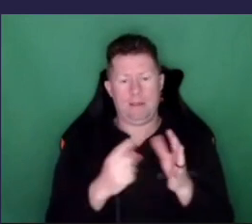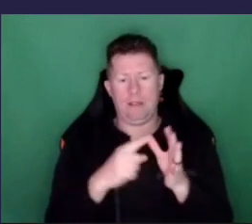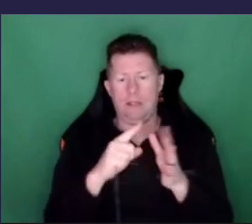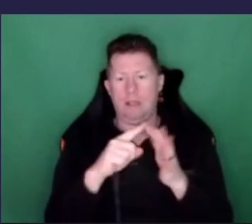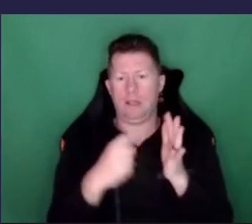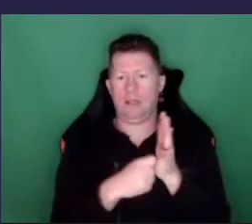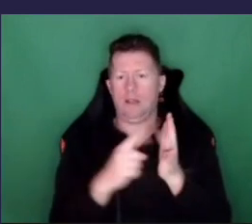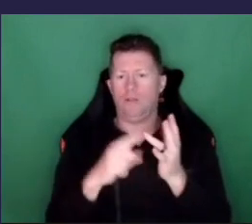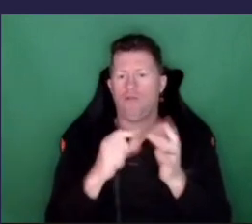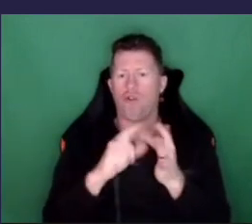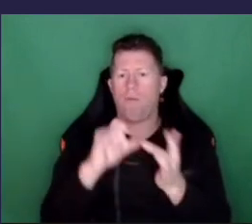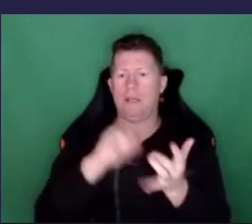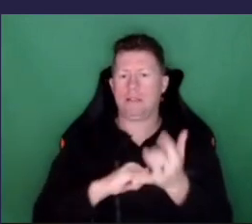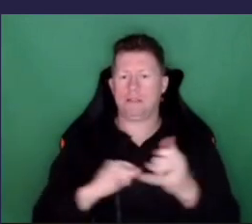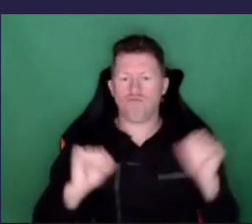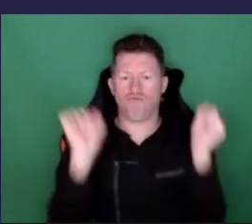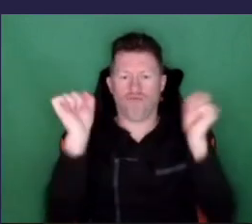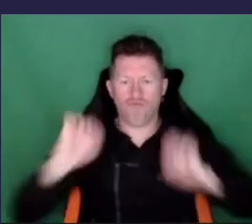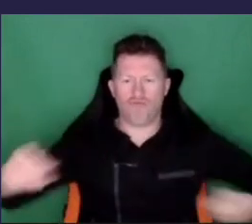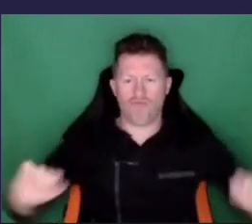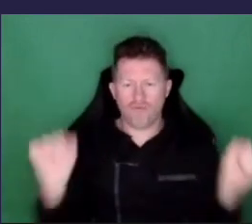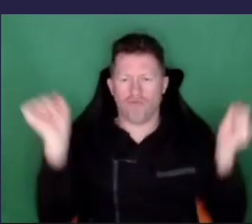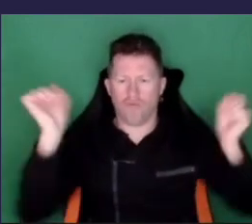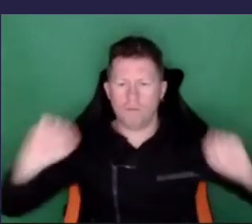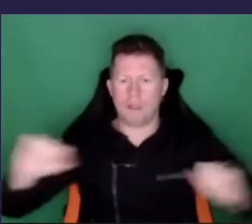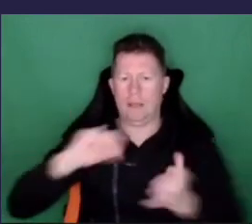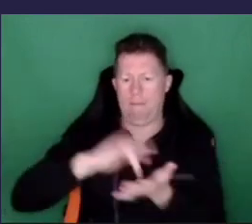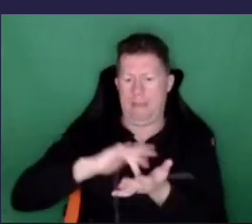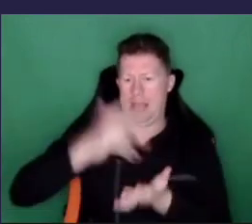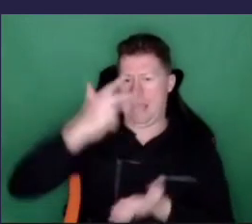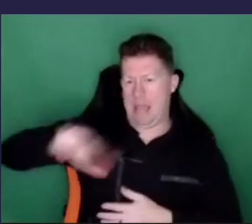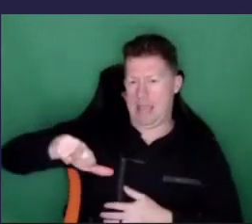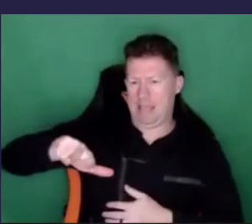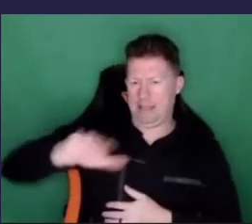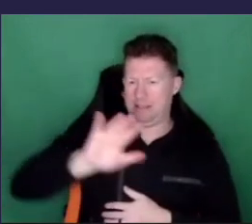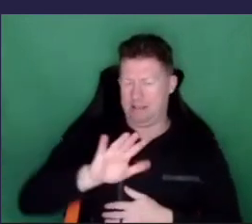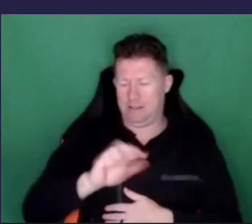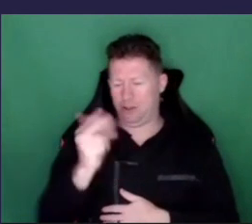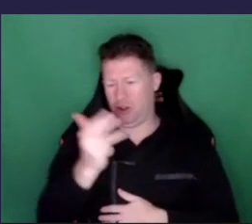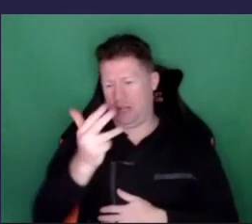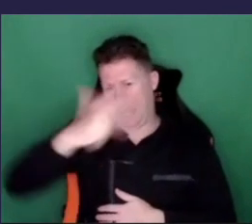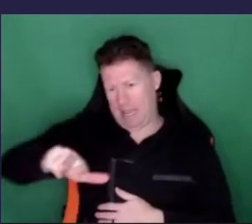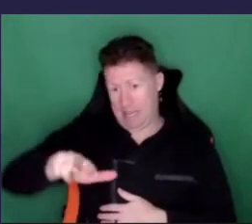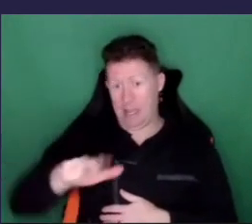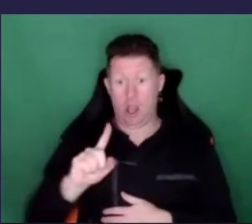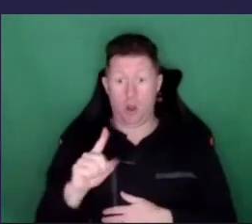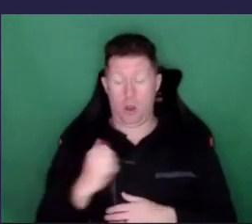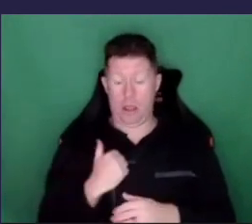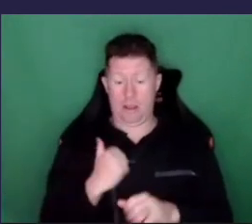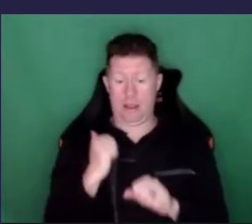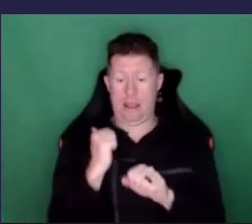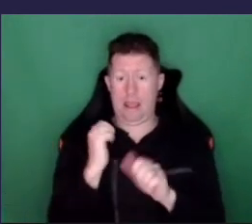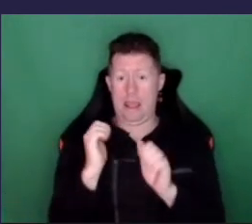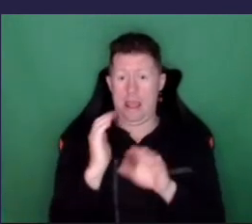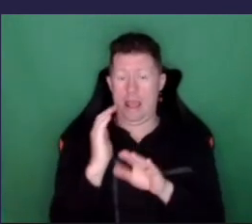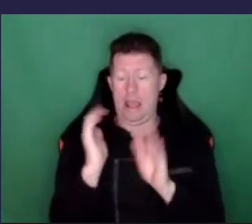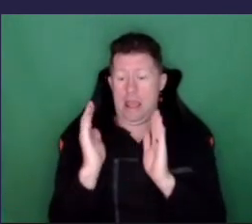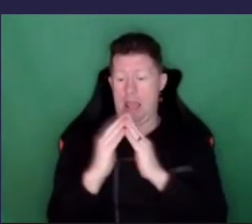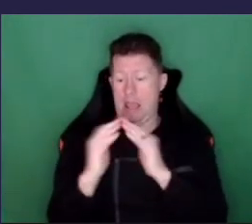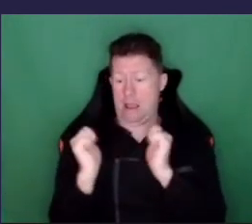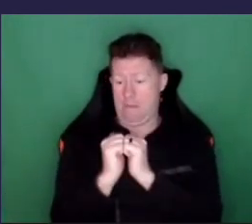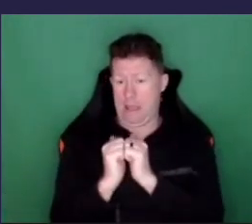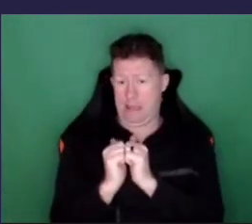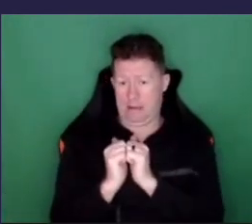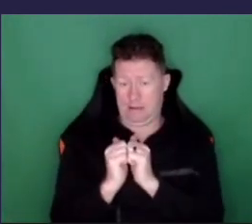the mid-'80s. And one of my housemates joined a pretty swanky gym, and she